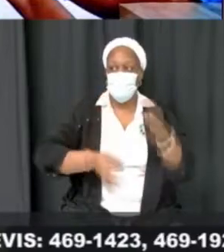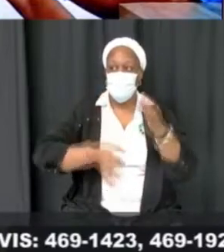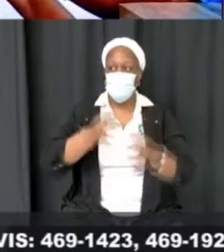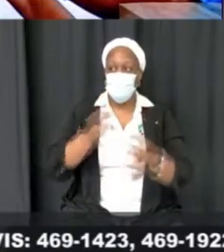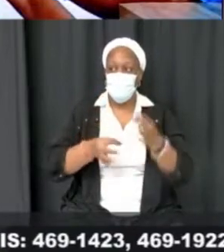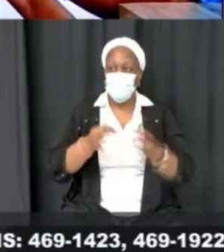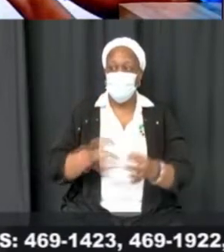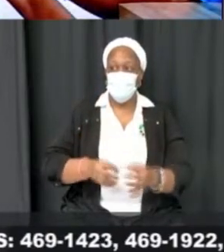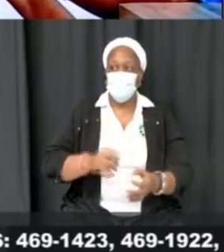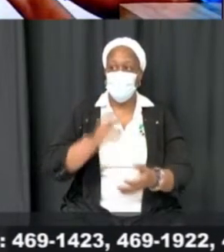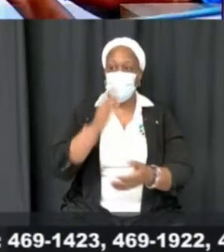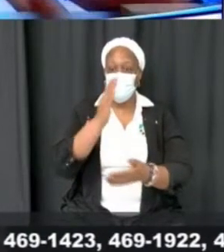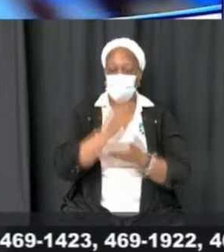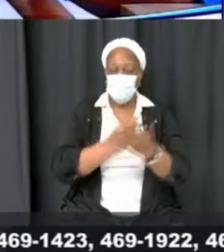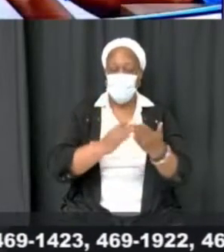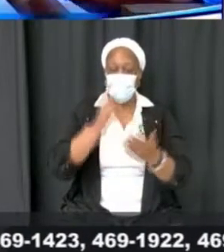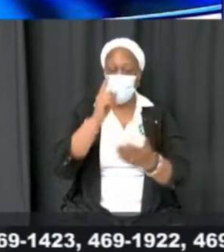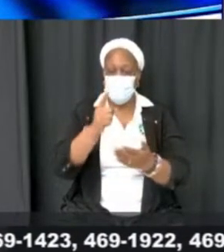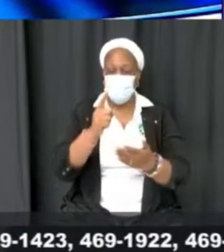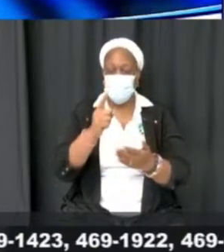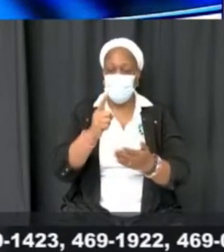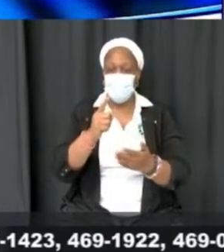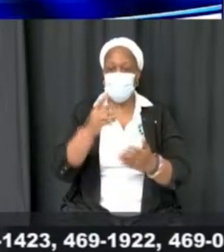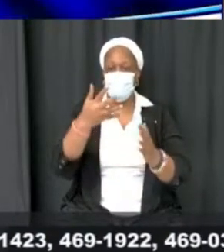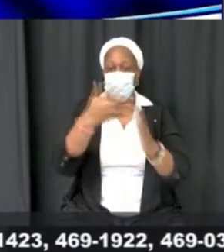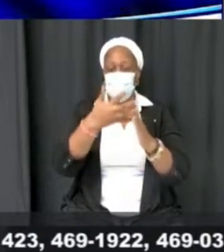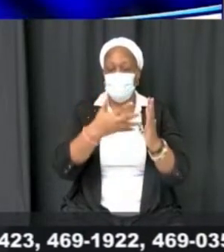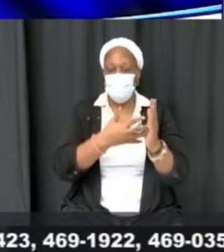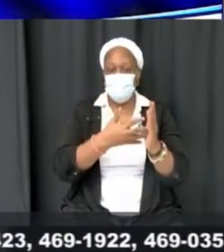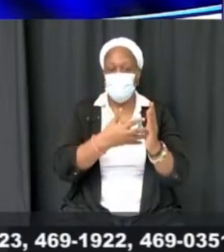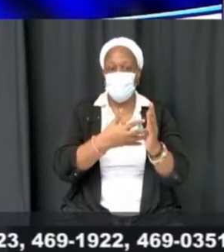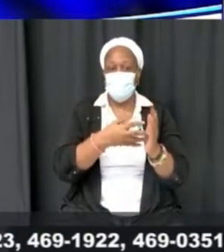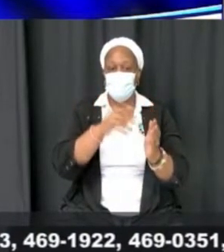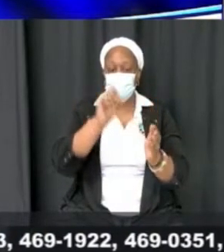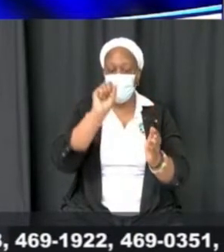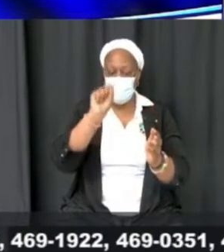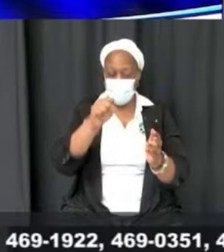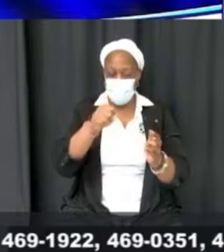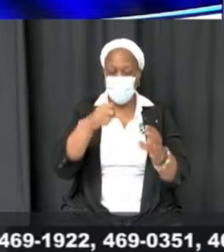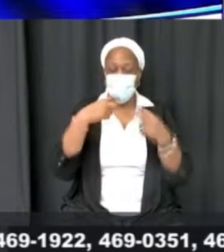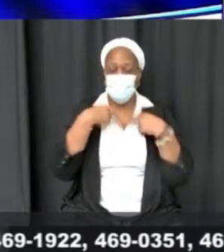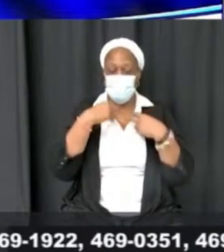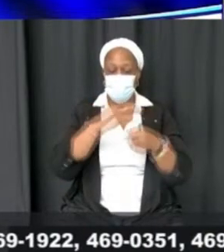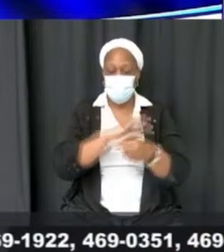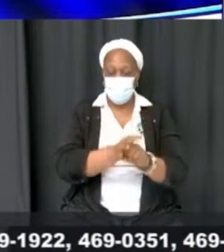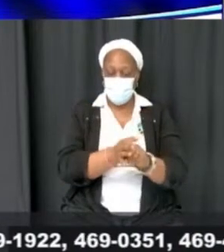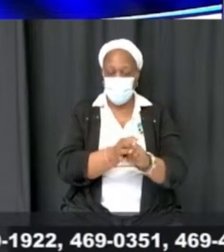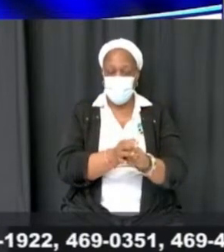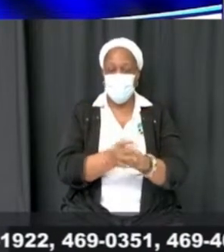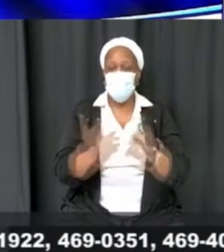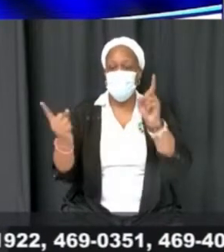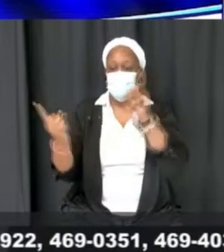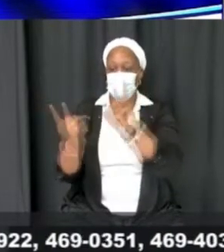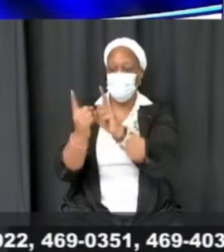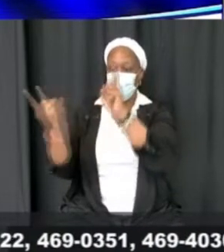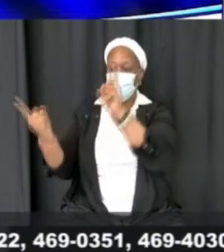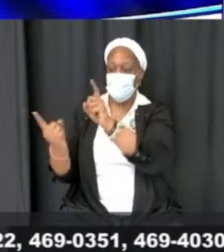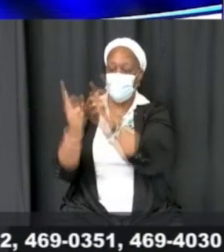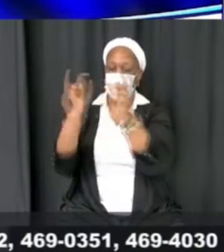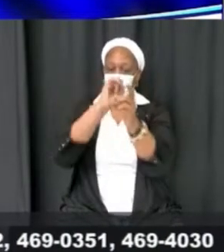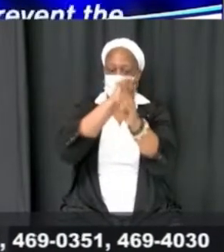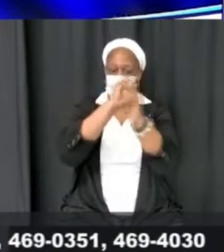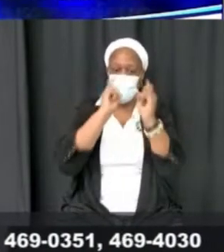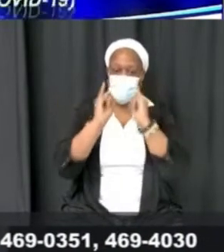persons involved in the education and the rollout program. He said this program enabled St. Kitts and Nevis to now be a much